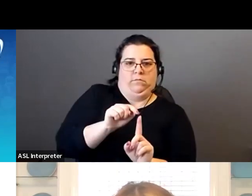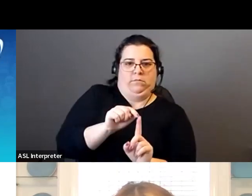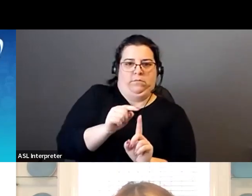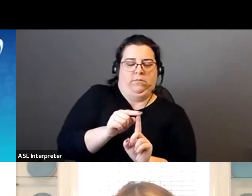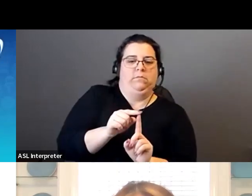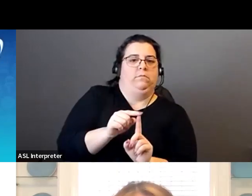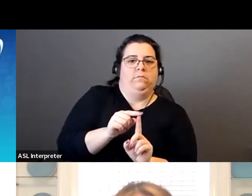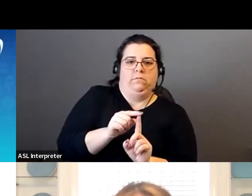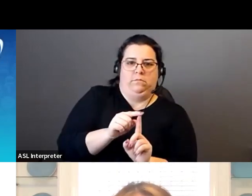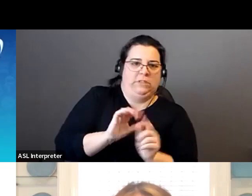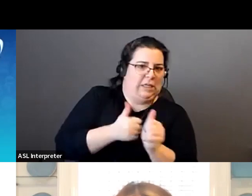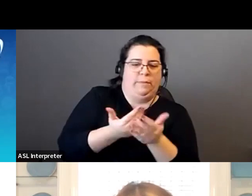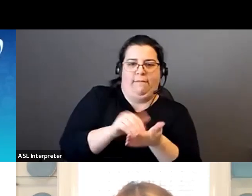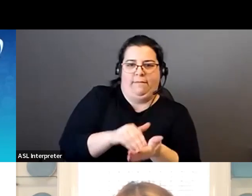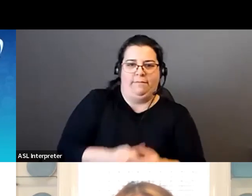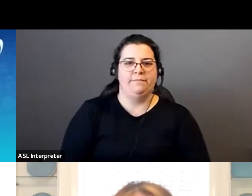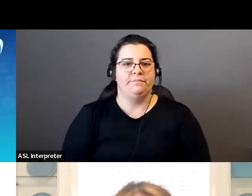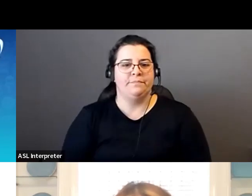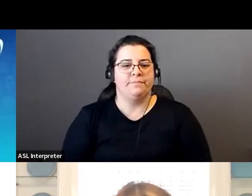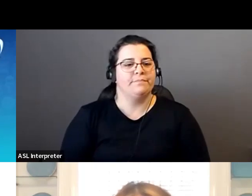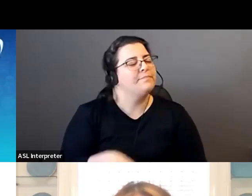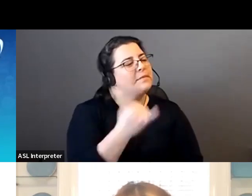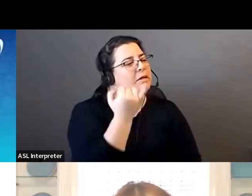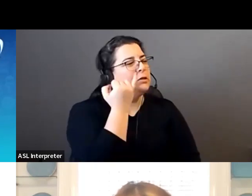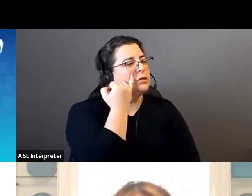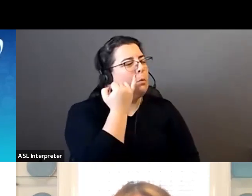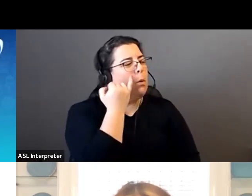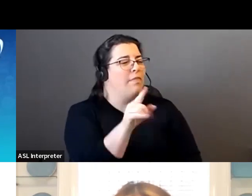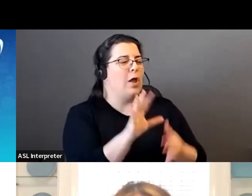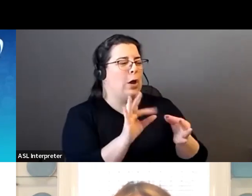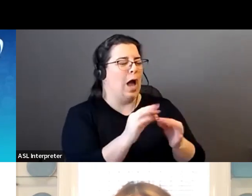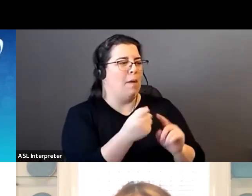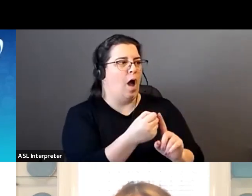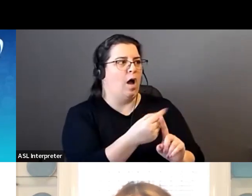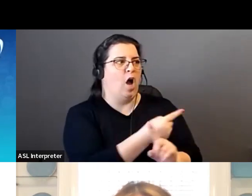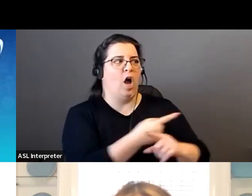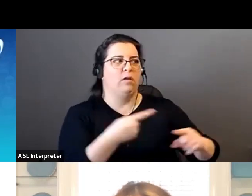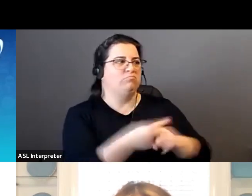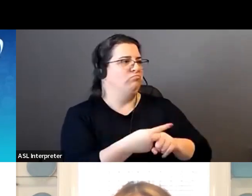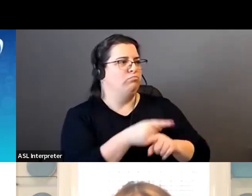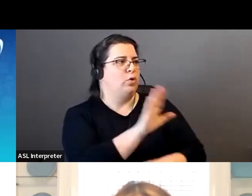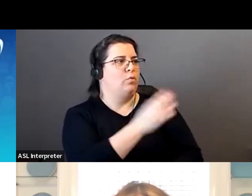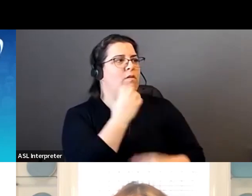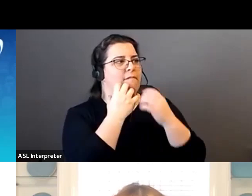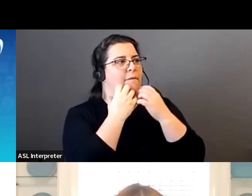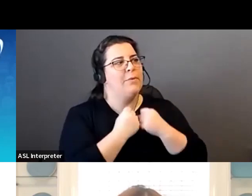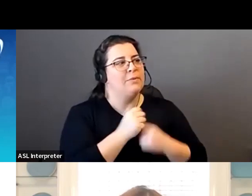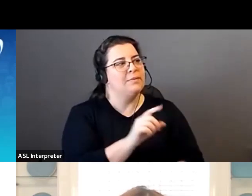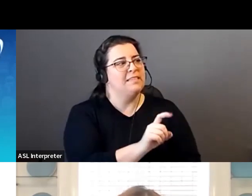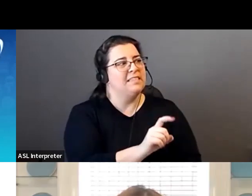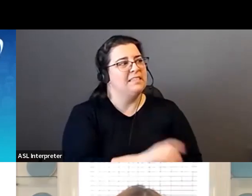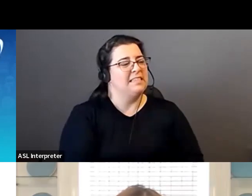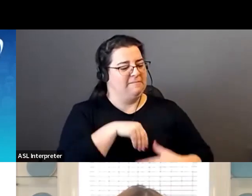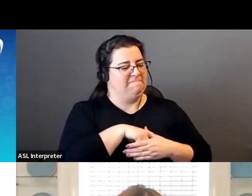values? So I do have one online show I host and produce that one of the